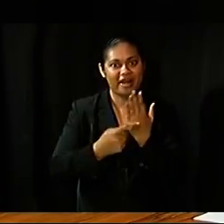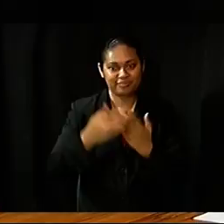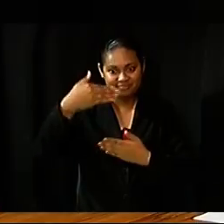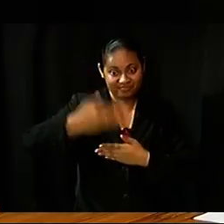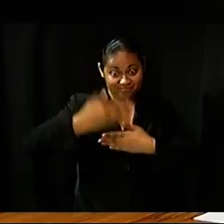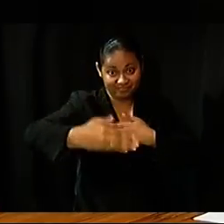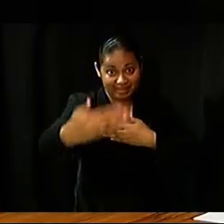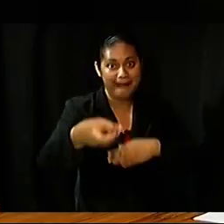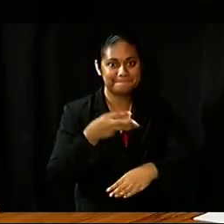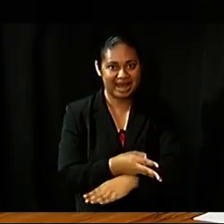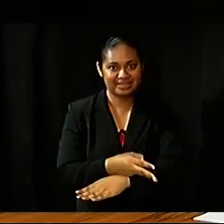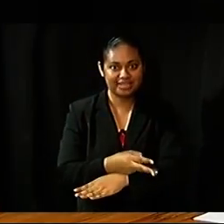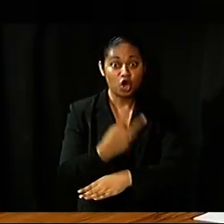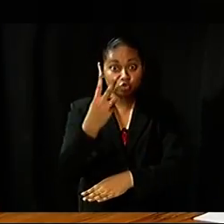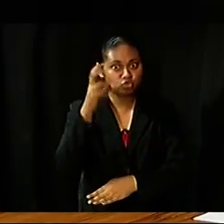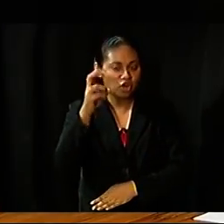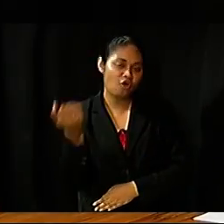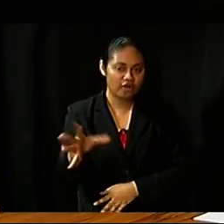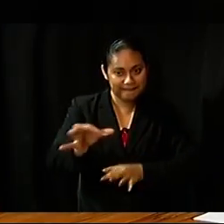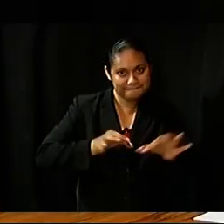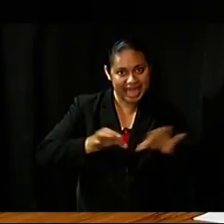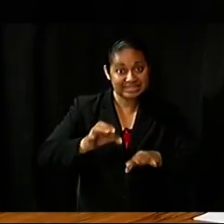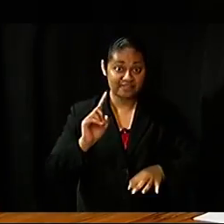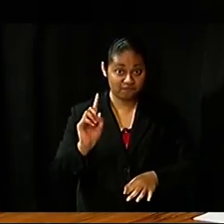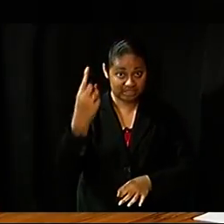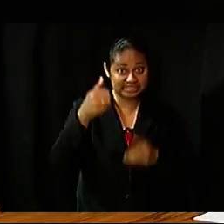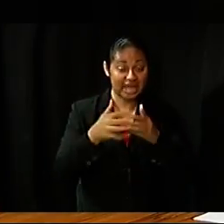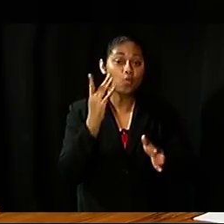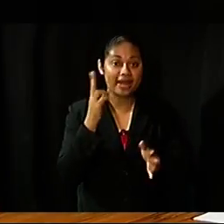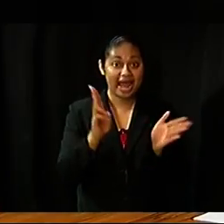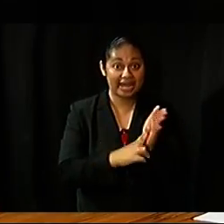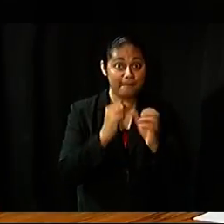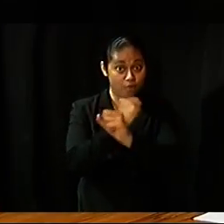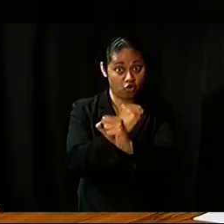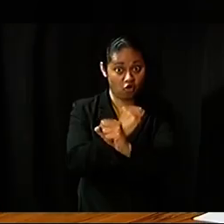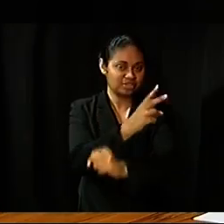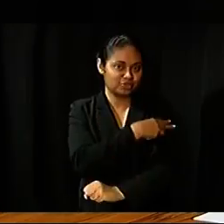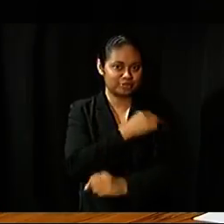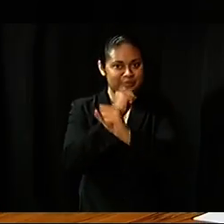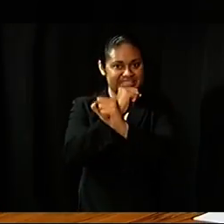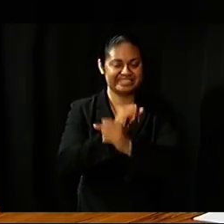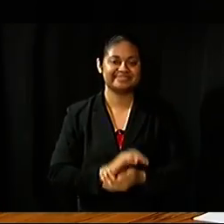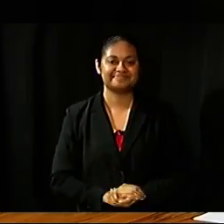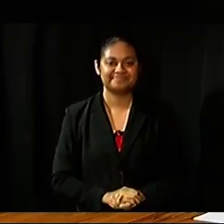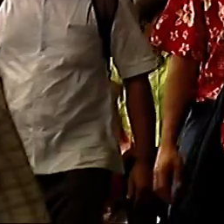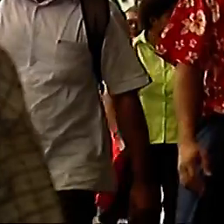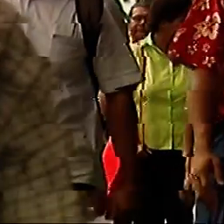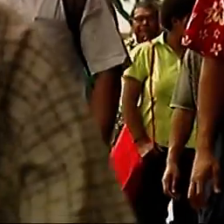month. 2 sessions have been planned, with the first starting next week at Namboro Minimum Security